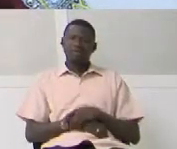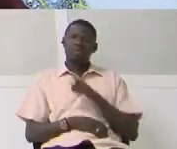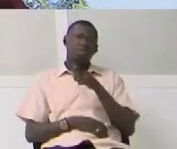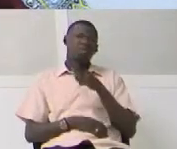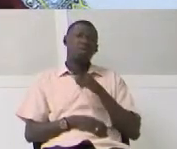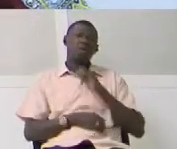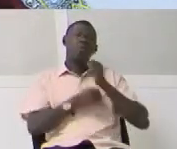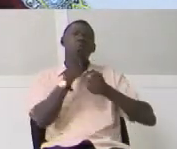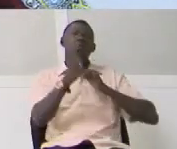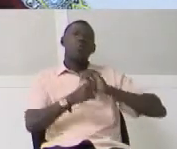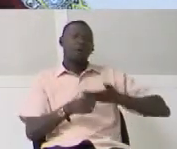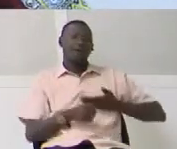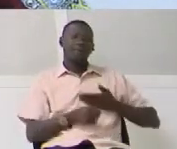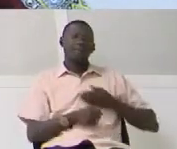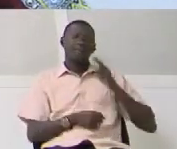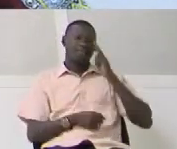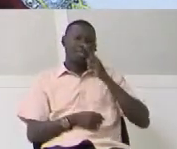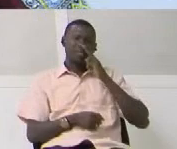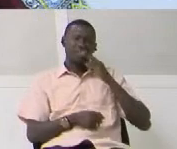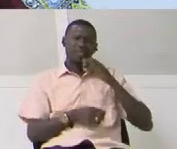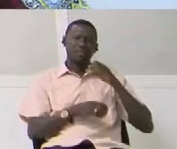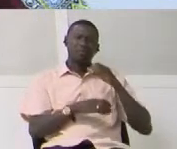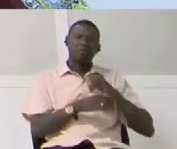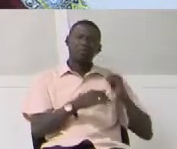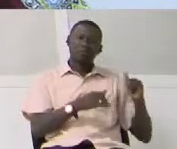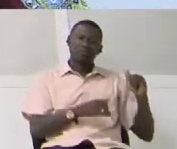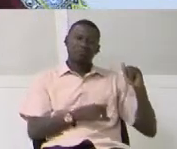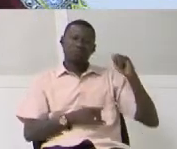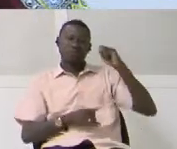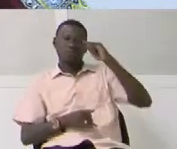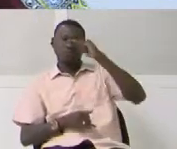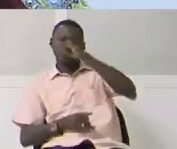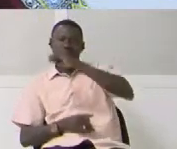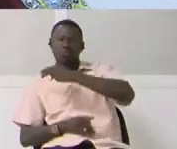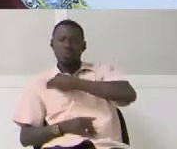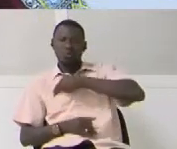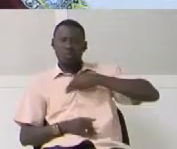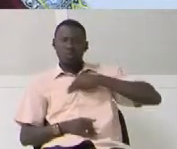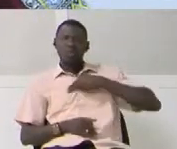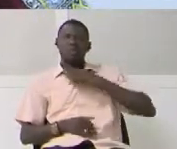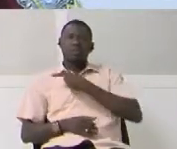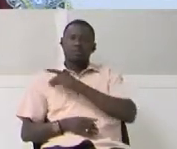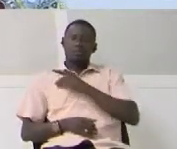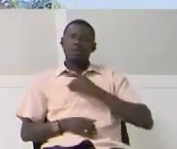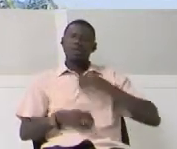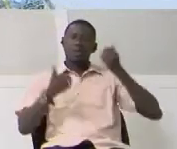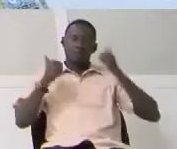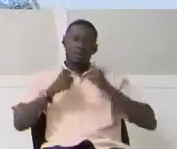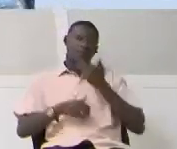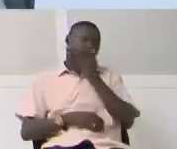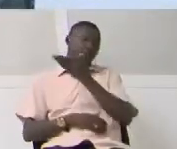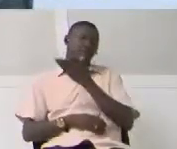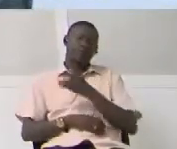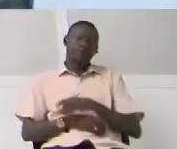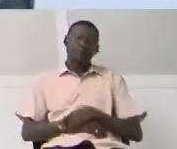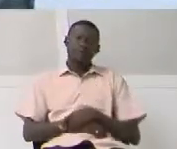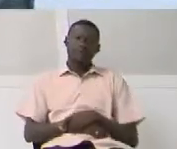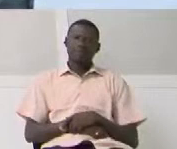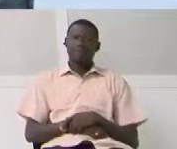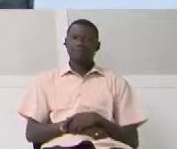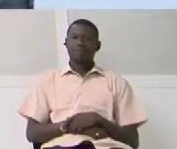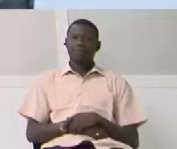fa faju Norway ñu ñoko faj the treatment was done in Norway but esa boy